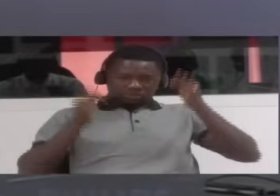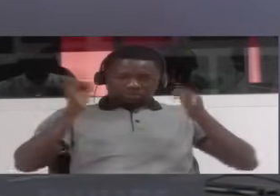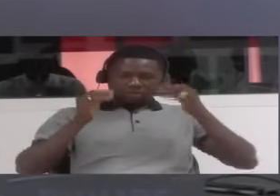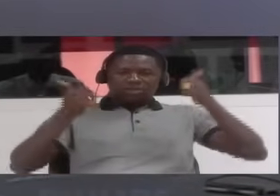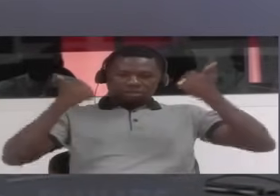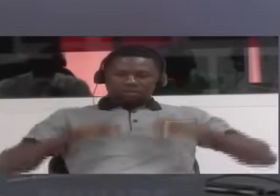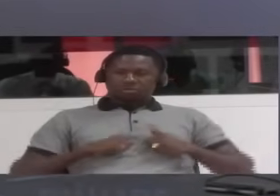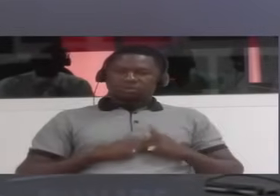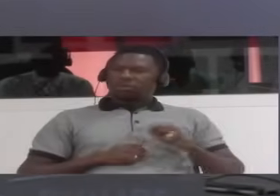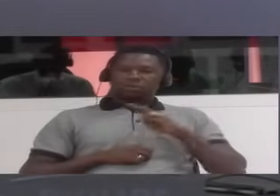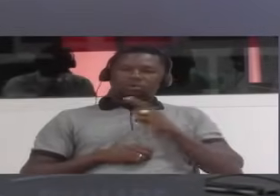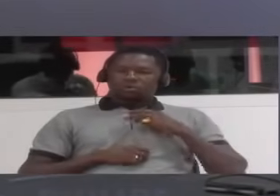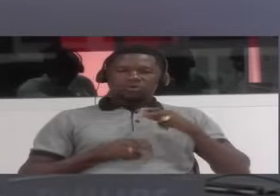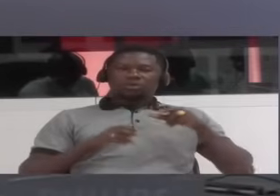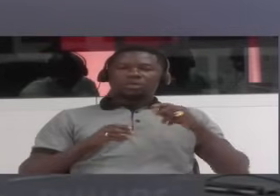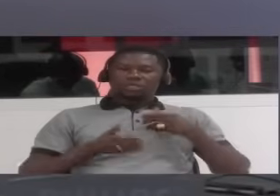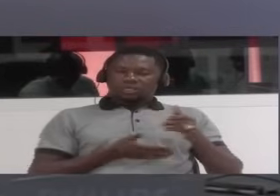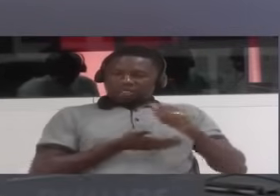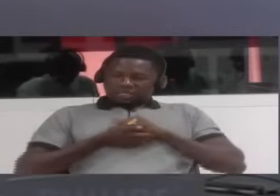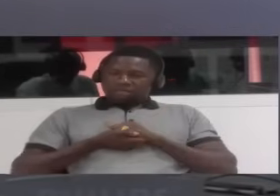Do not take the law in your own hands.